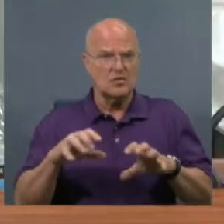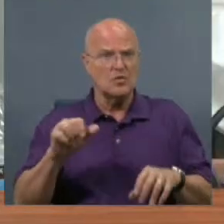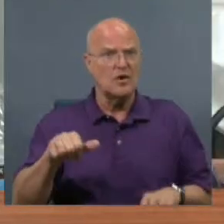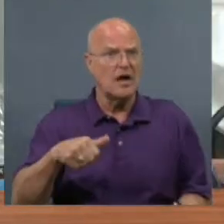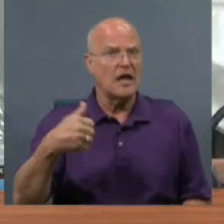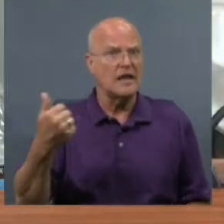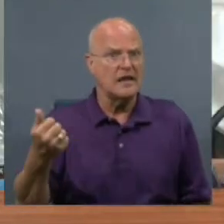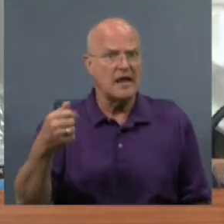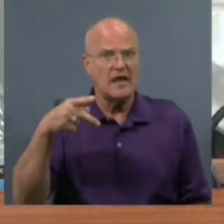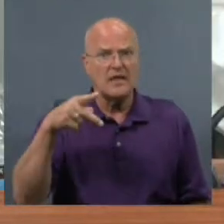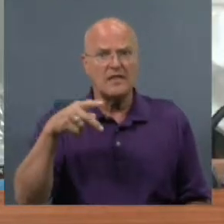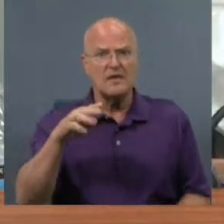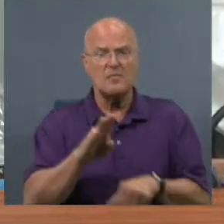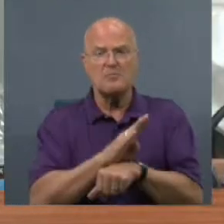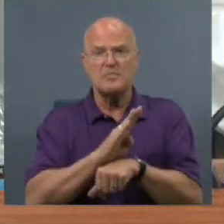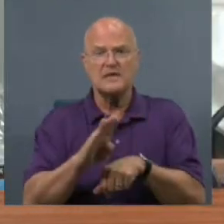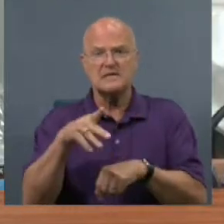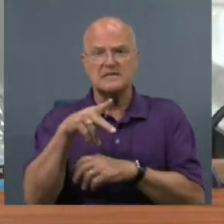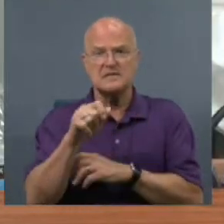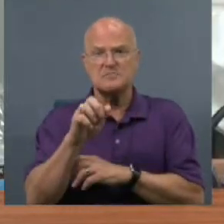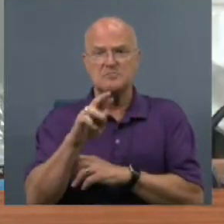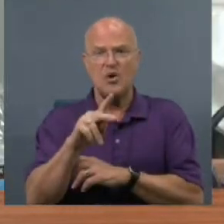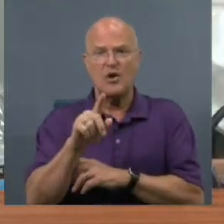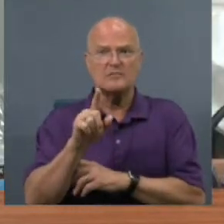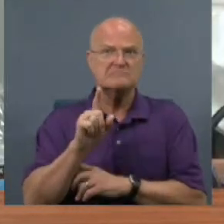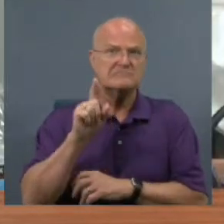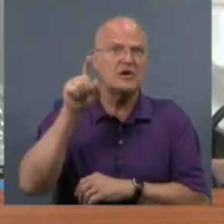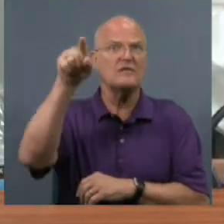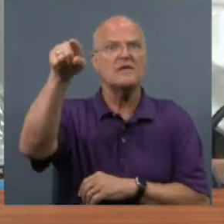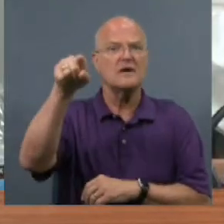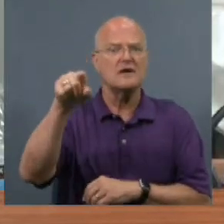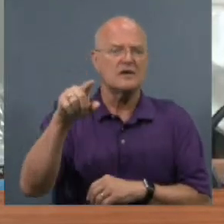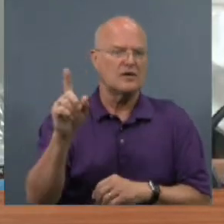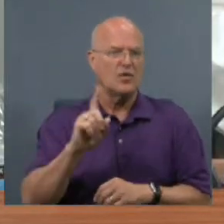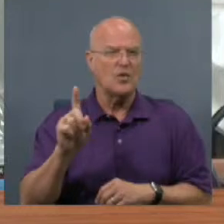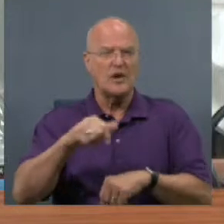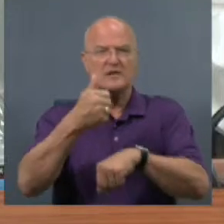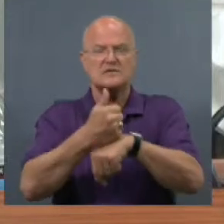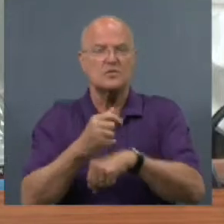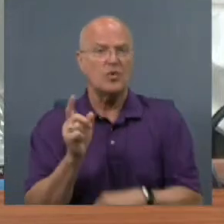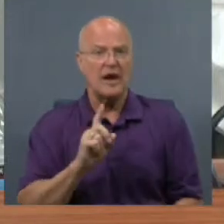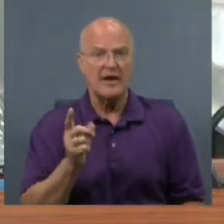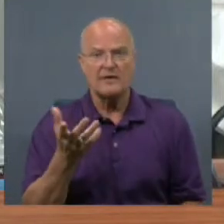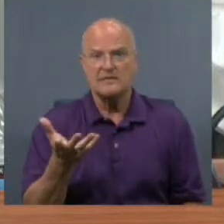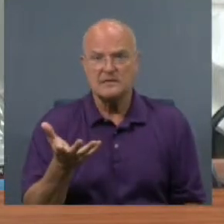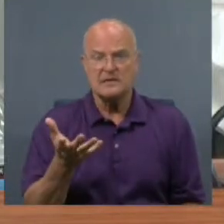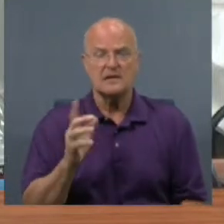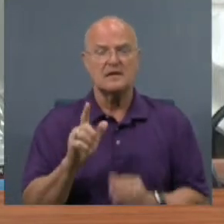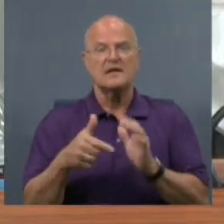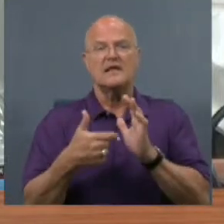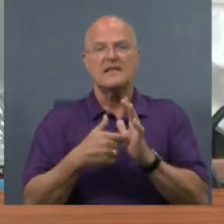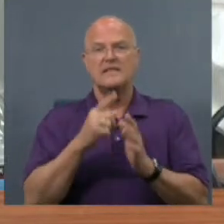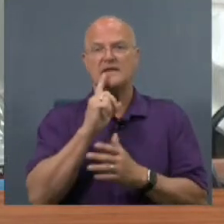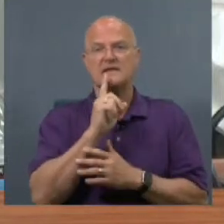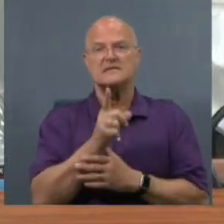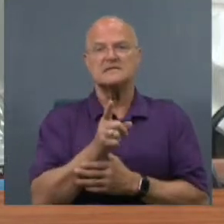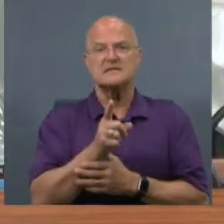another business park somewhere else? I mean, where are you going to put it? I mean, this is